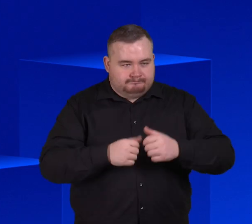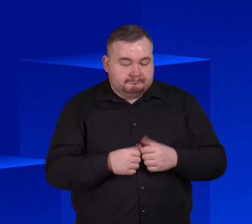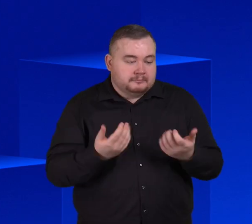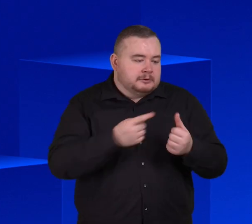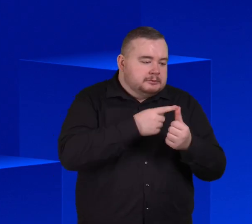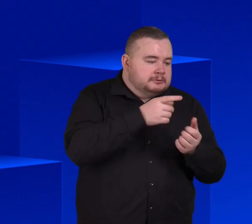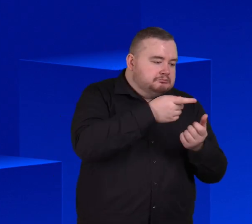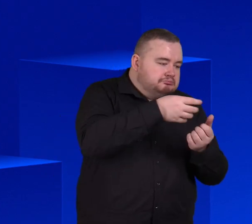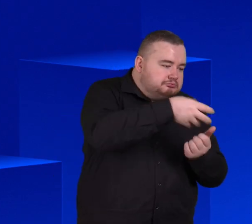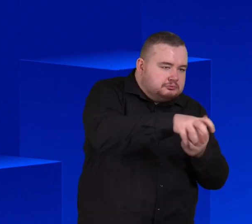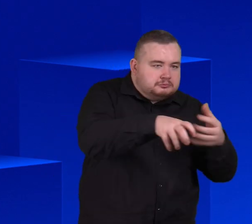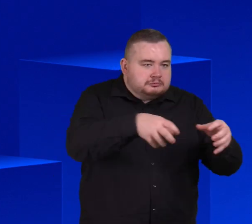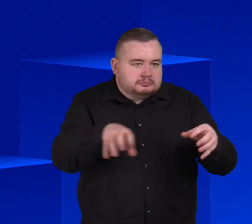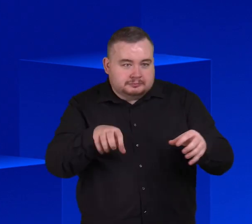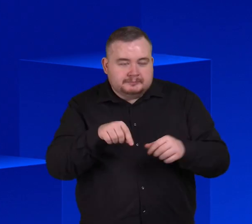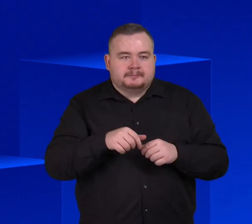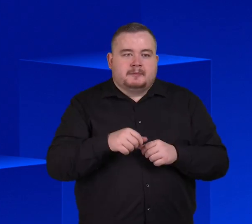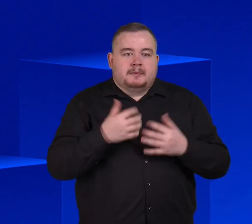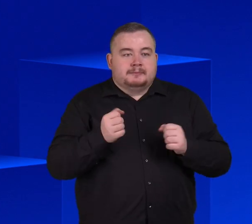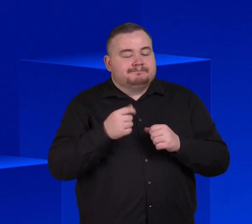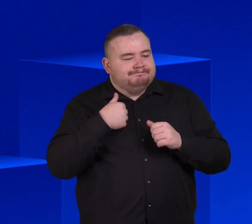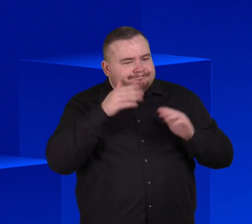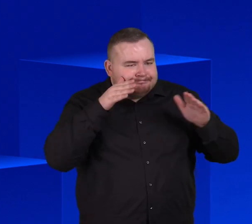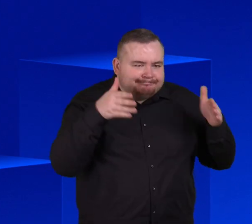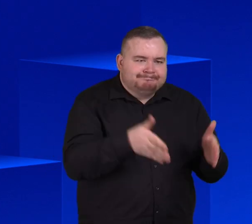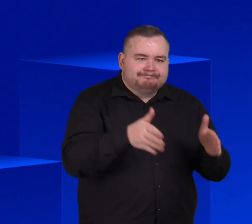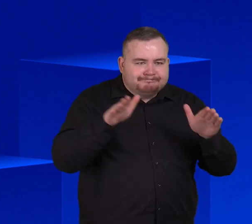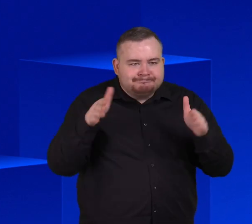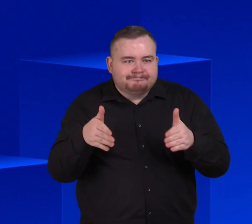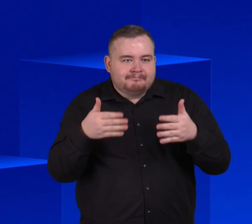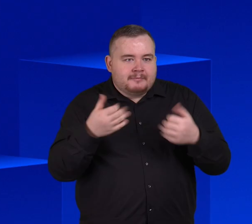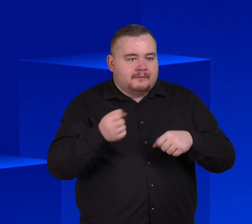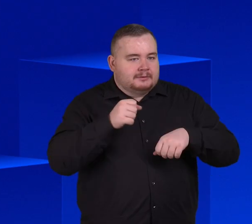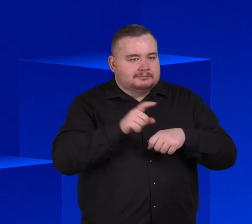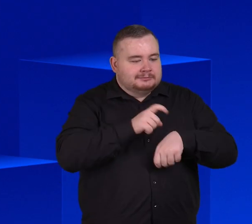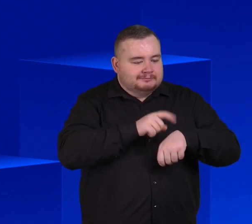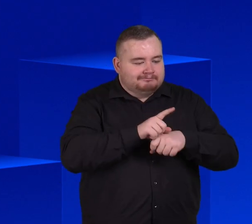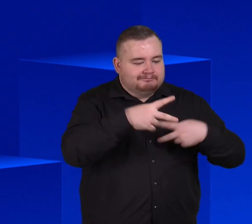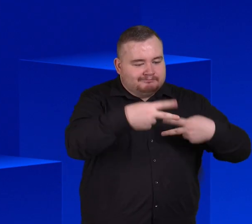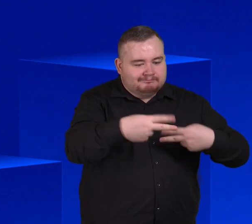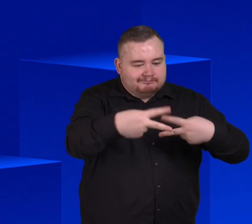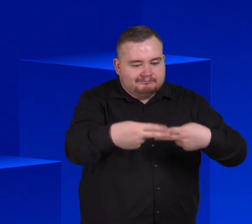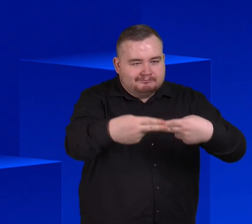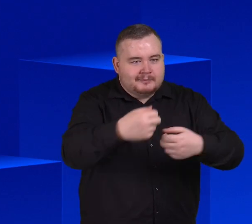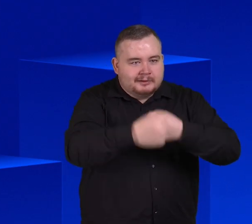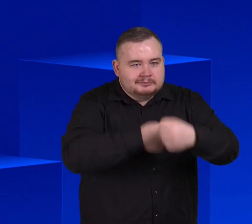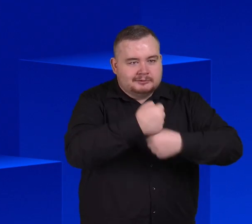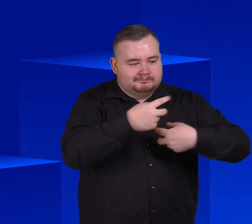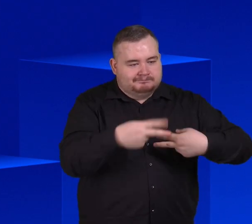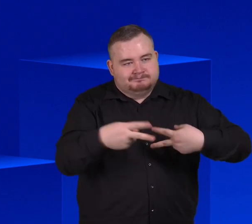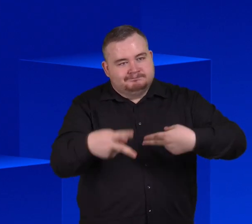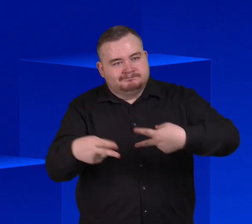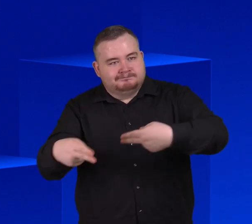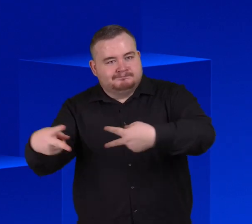perspectives. Some of them make these instruments offered by the cohesion